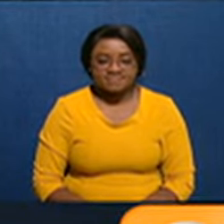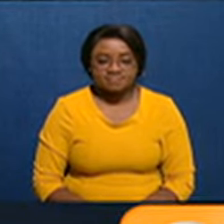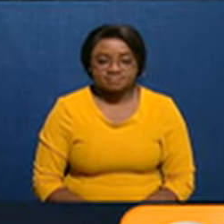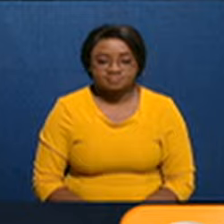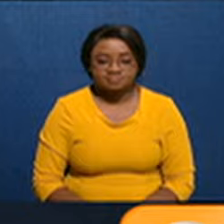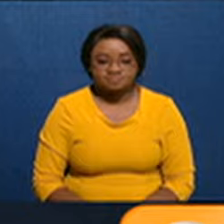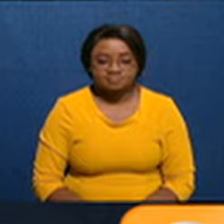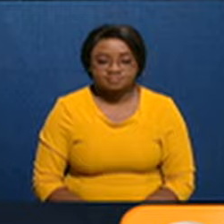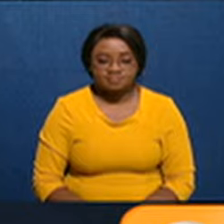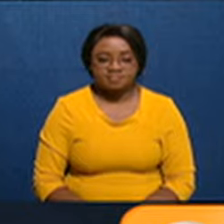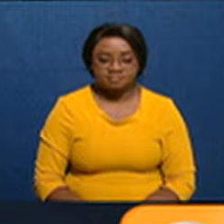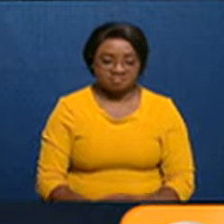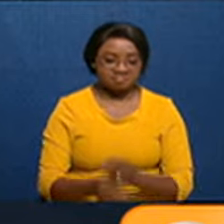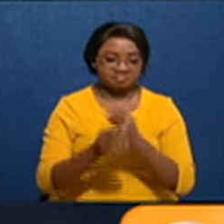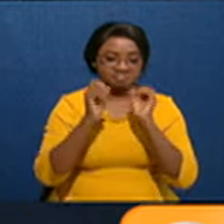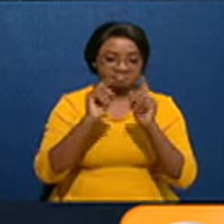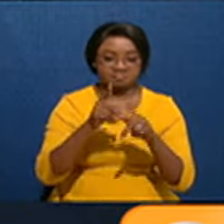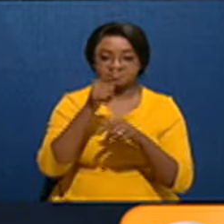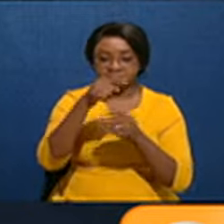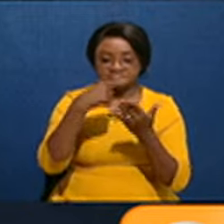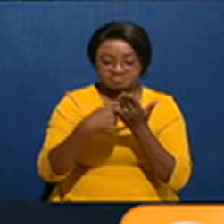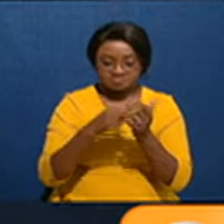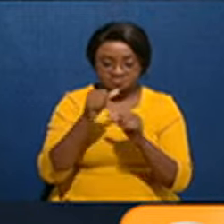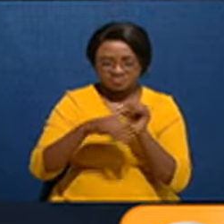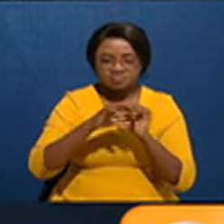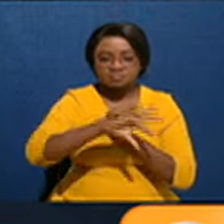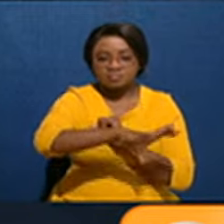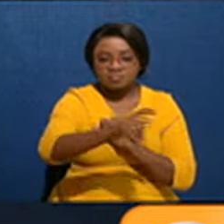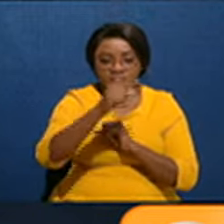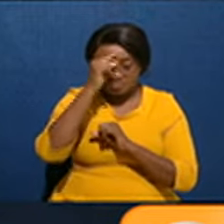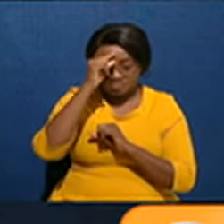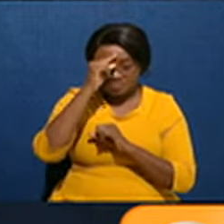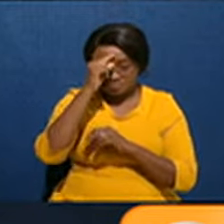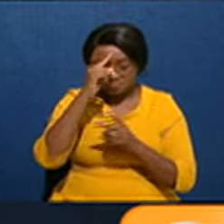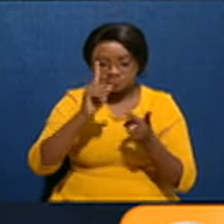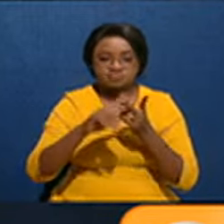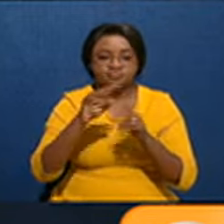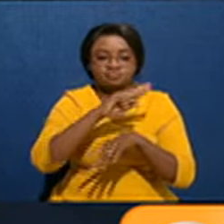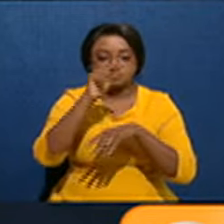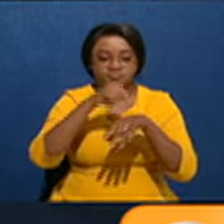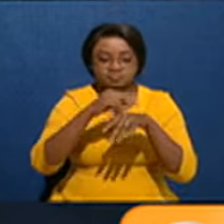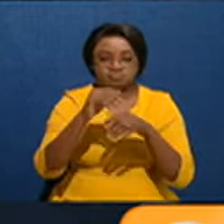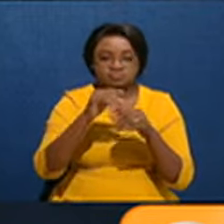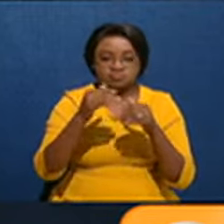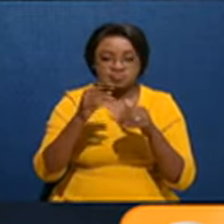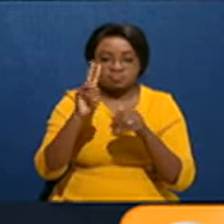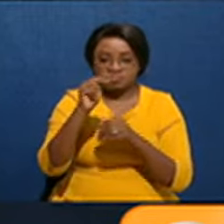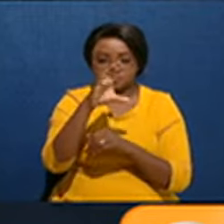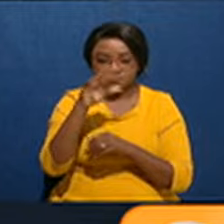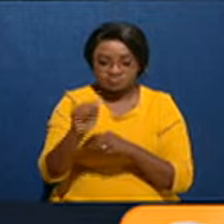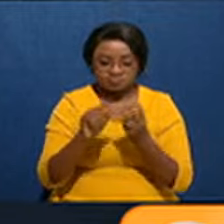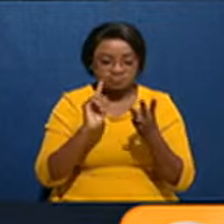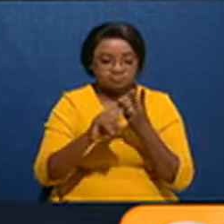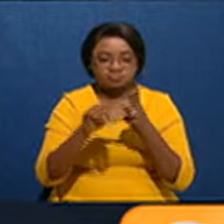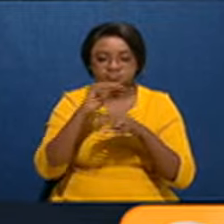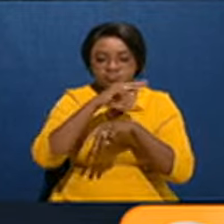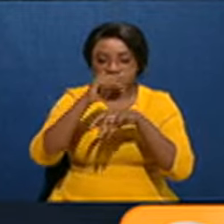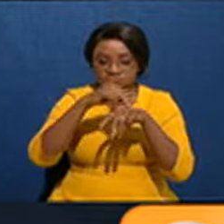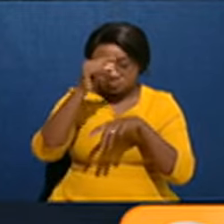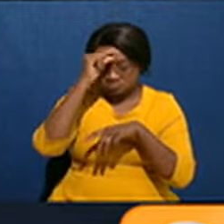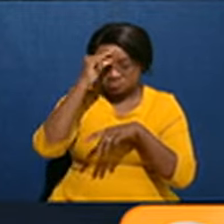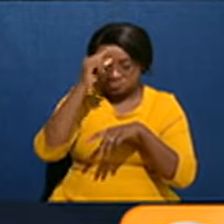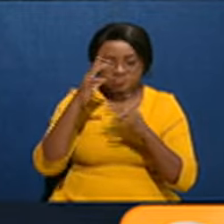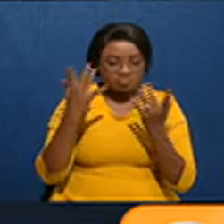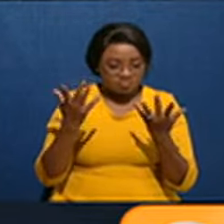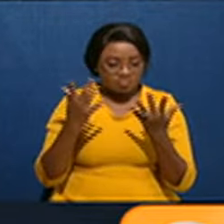the National Building Inspectorate, the county governments, the National Construction Authority, and it's